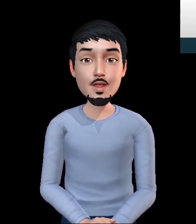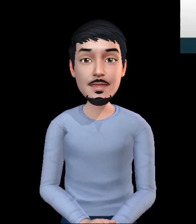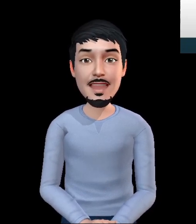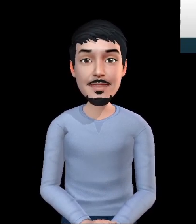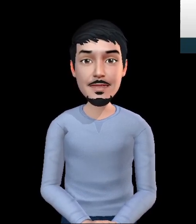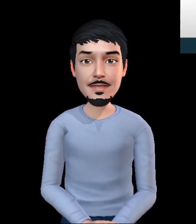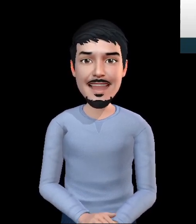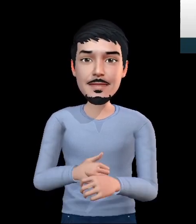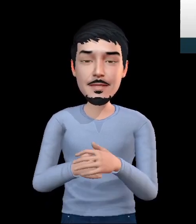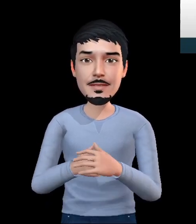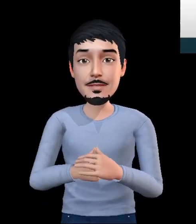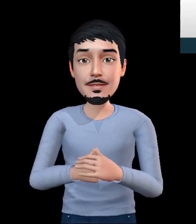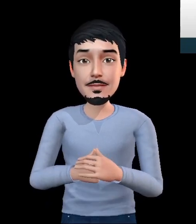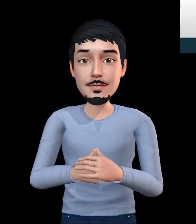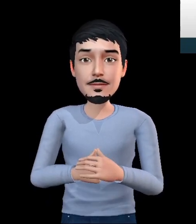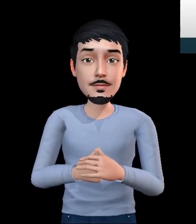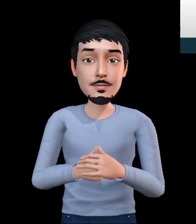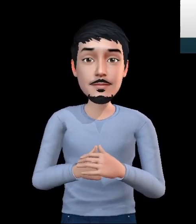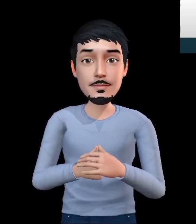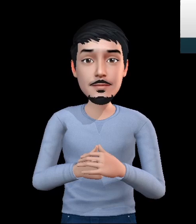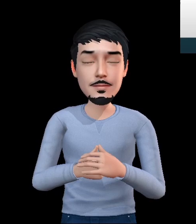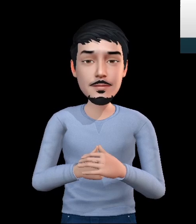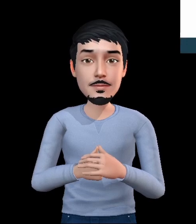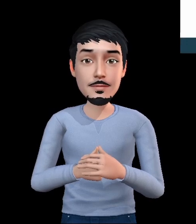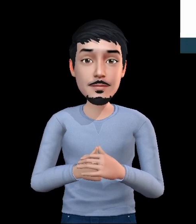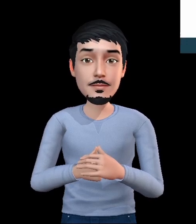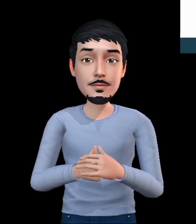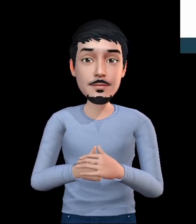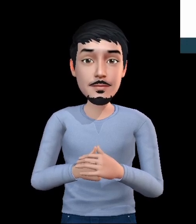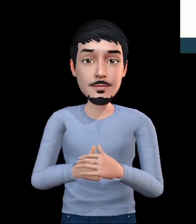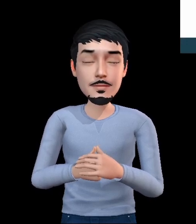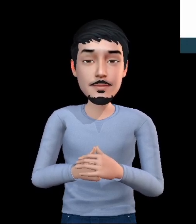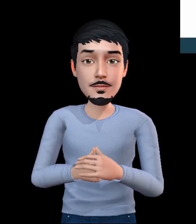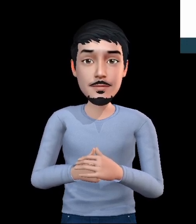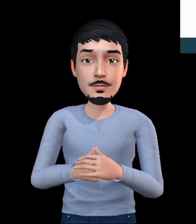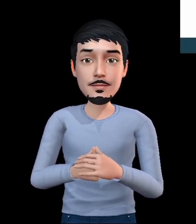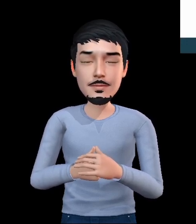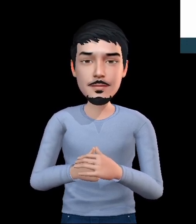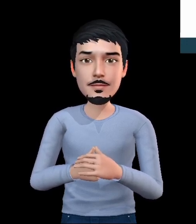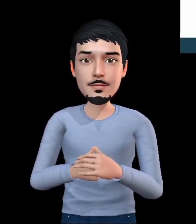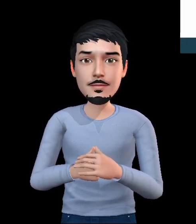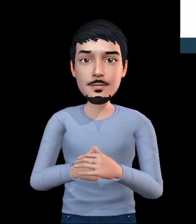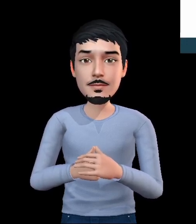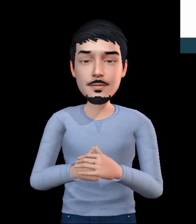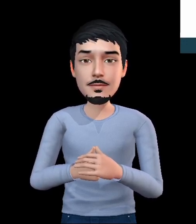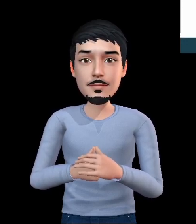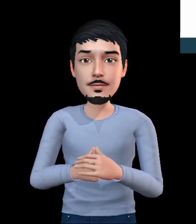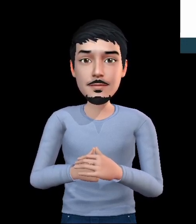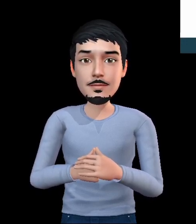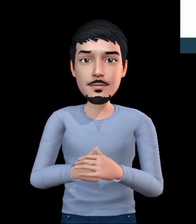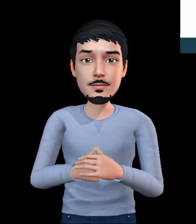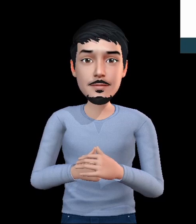125 billion pesos. I would say it kind of averages around 250 to 500 million